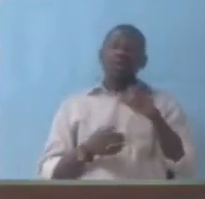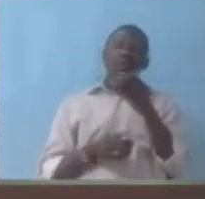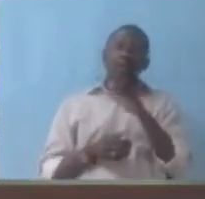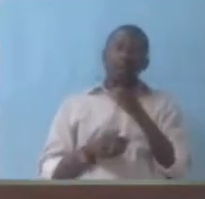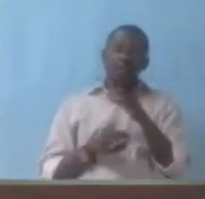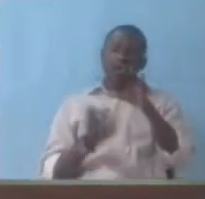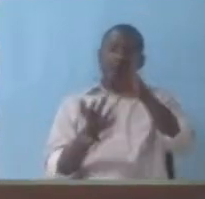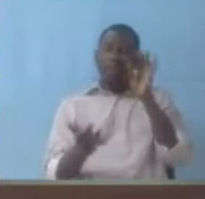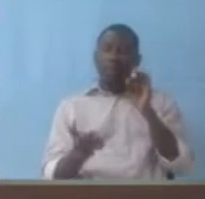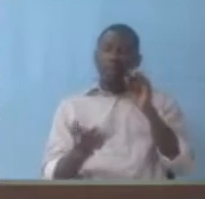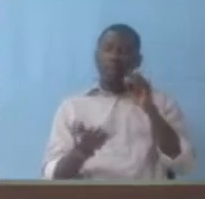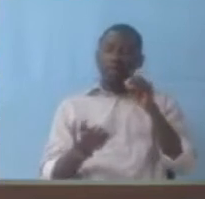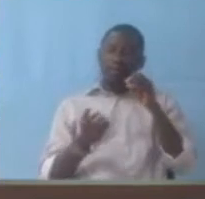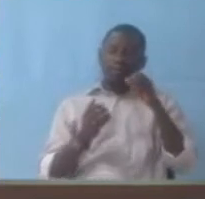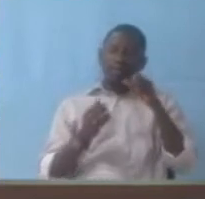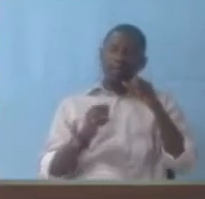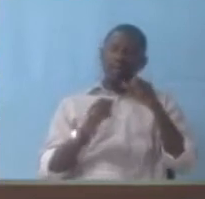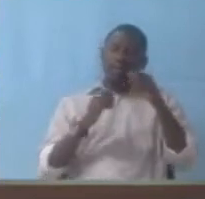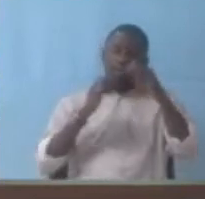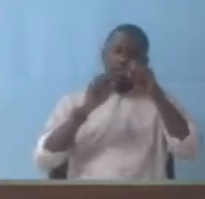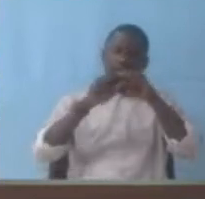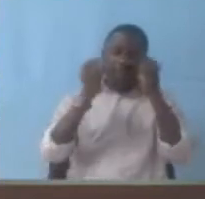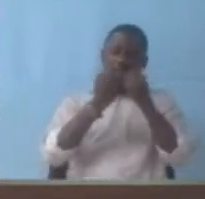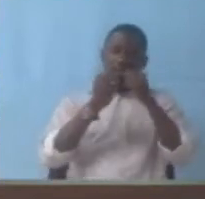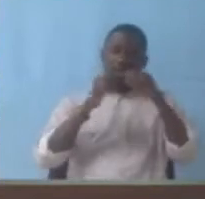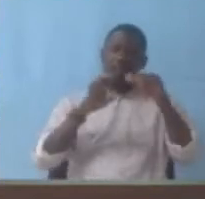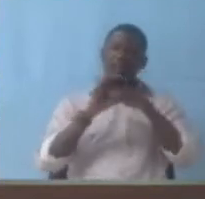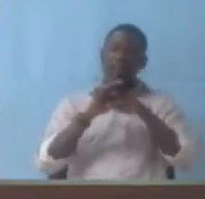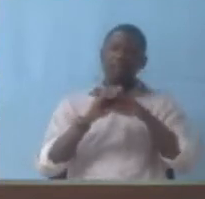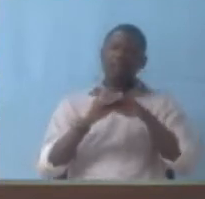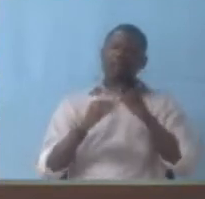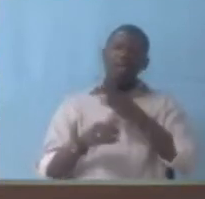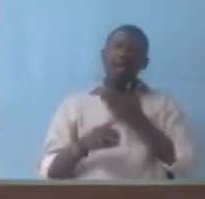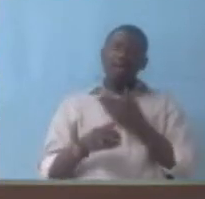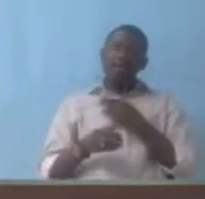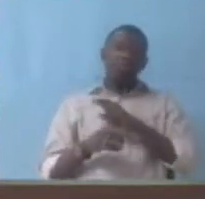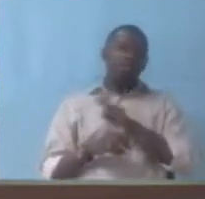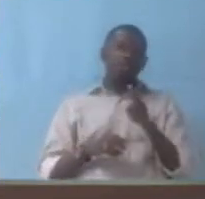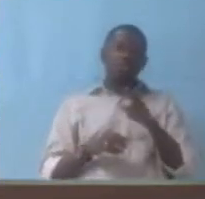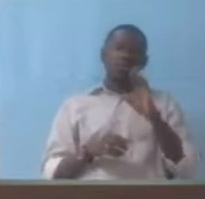issues that had nothing, that the country needed to be addressed, that had nothing to do with